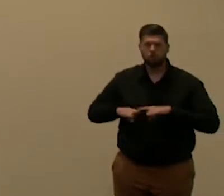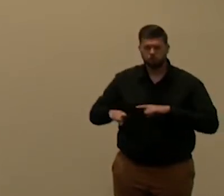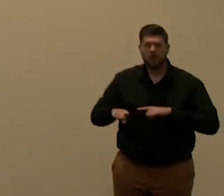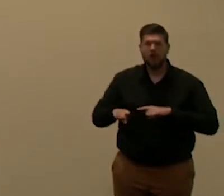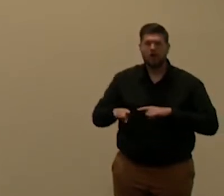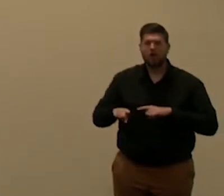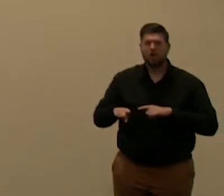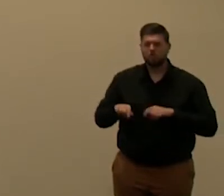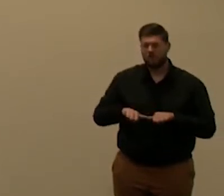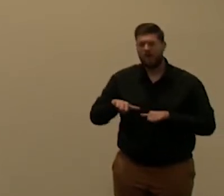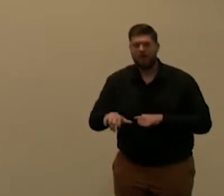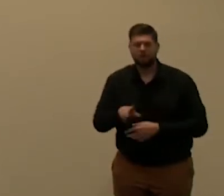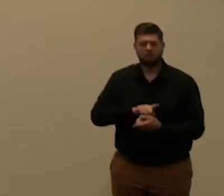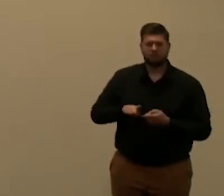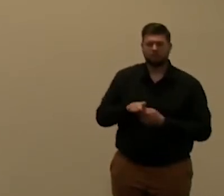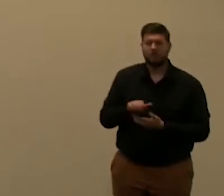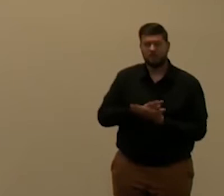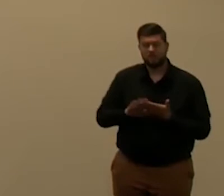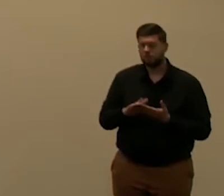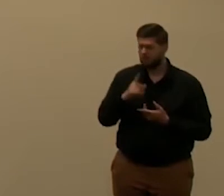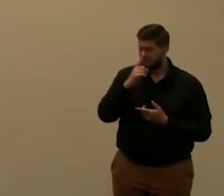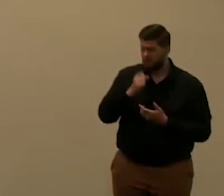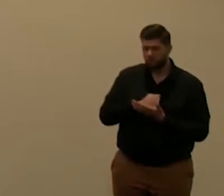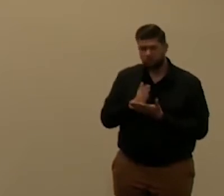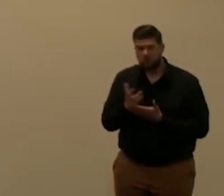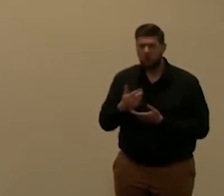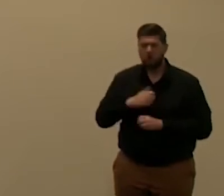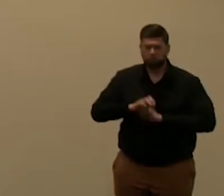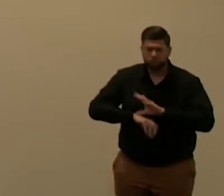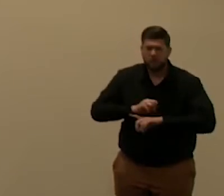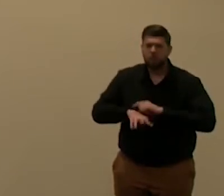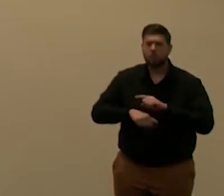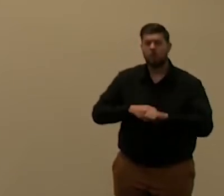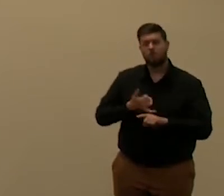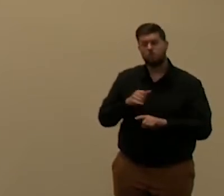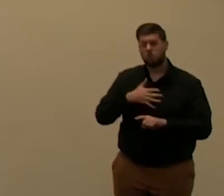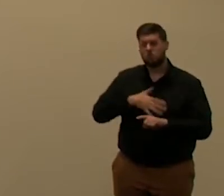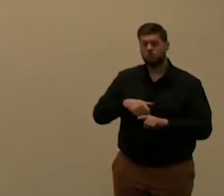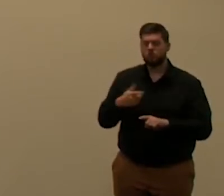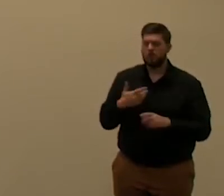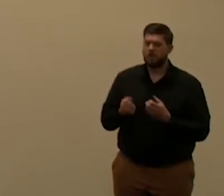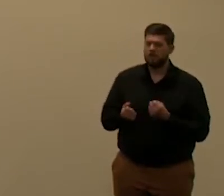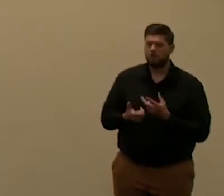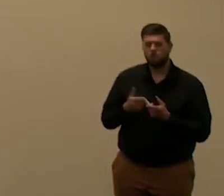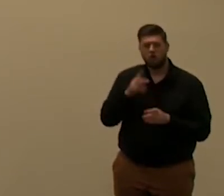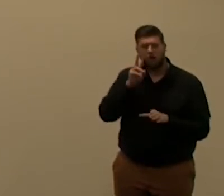as well, where you can share, where you can present. Maybe you want to have your Viva Insights there as well. where you can actually say,